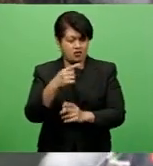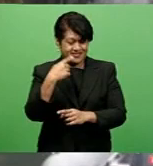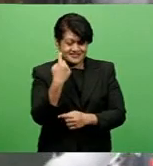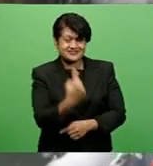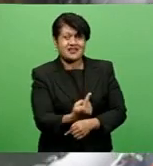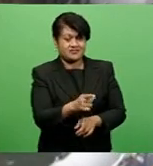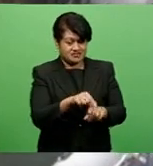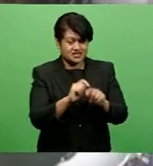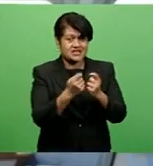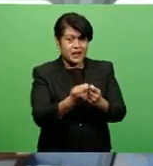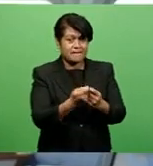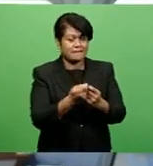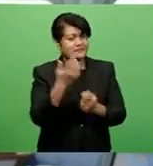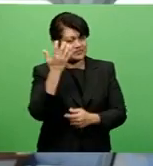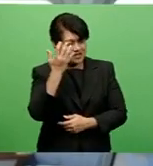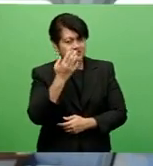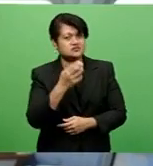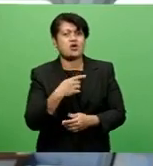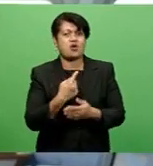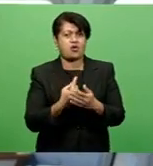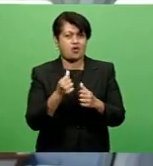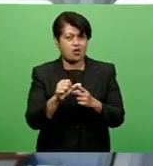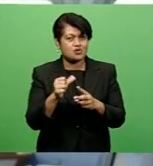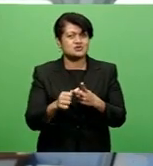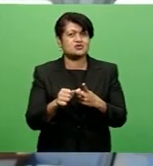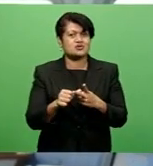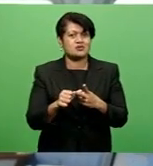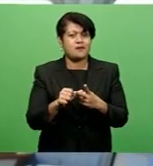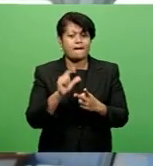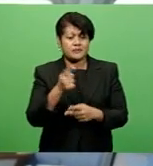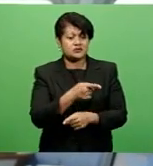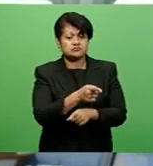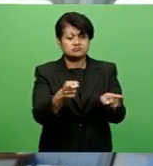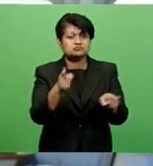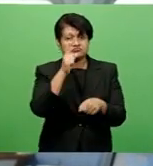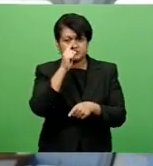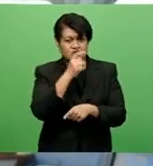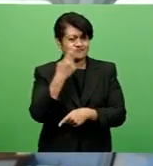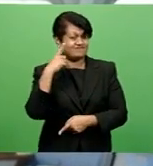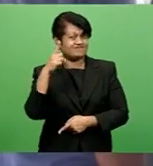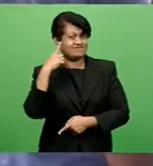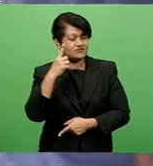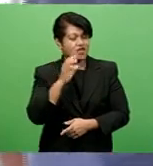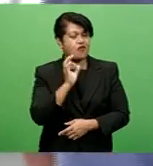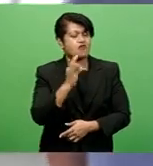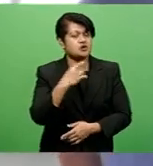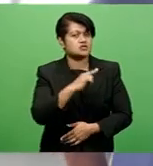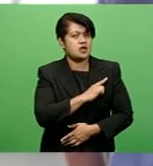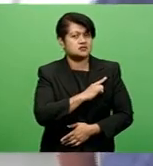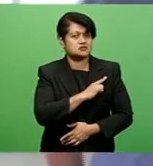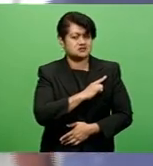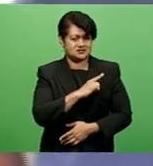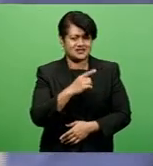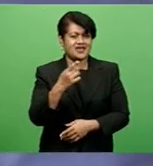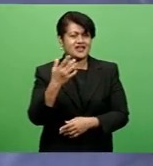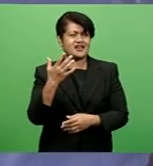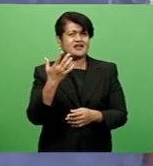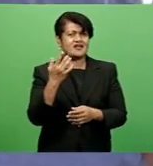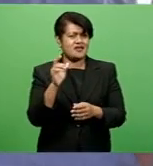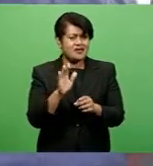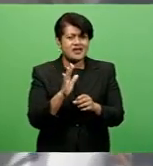mishap happens, then you're forcing us to do things that poses risk again to us. Although